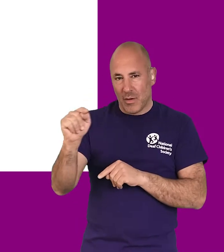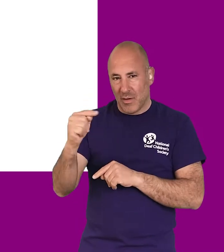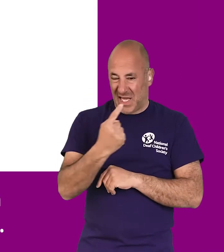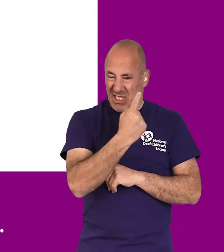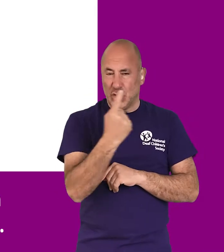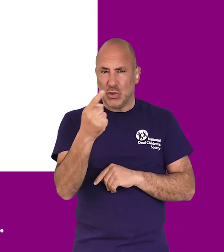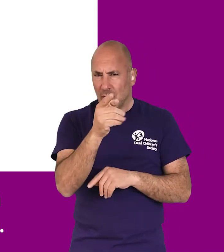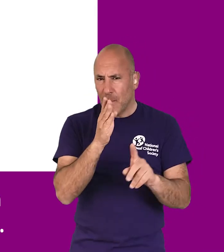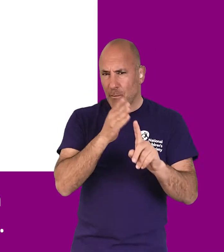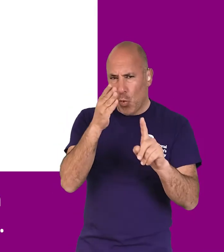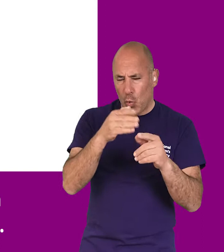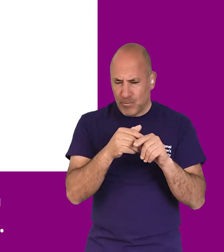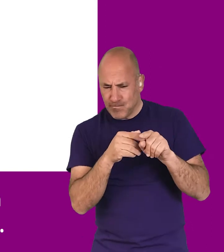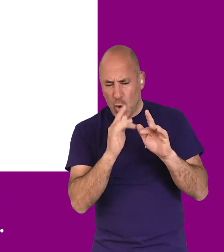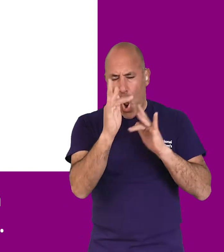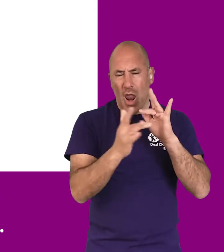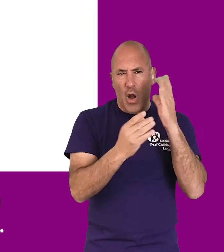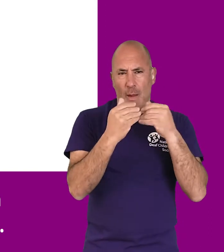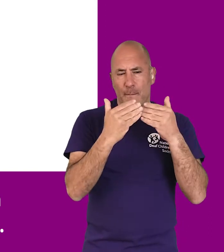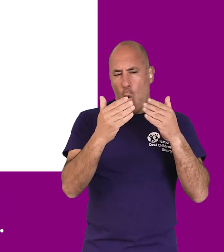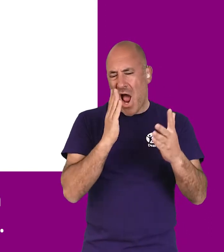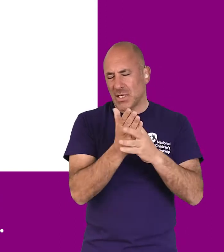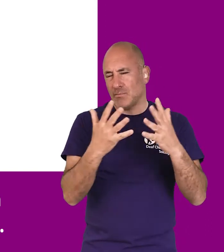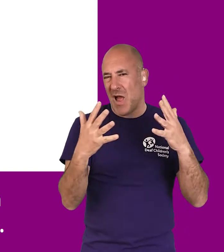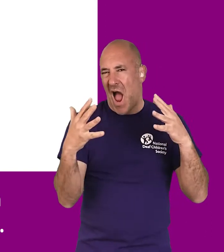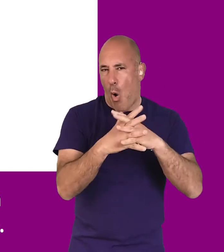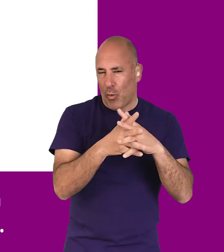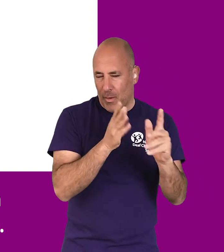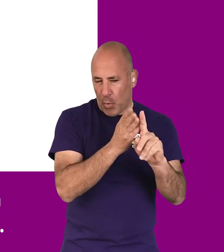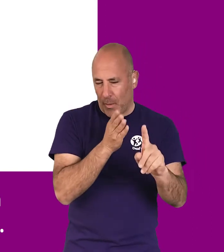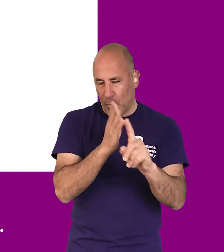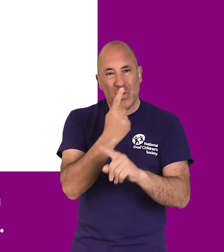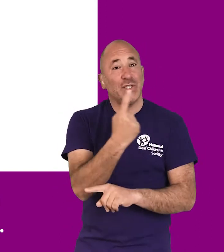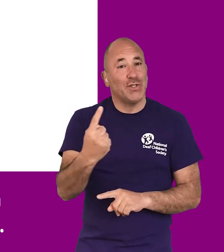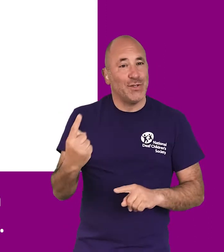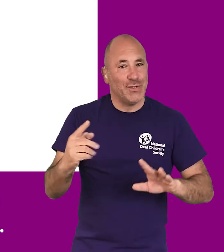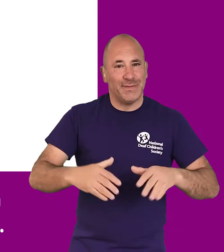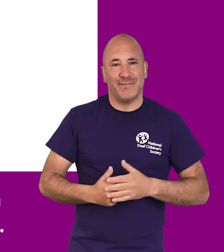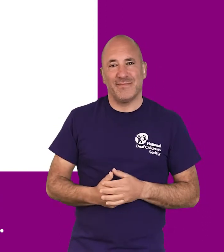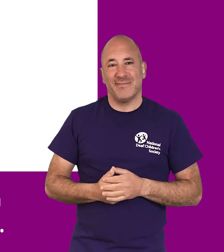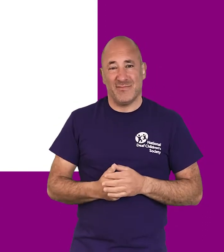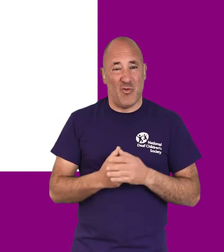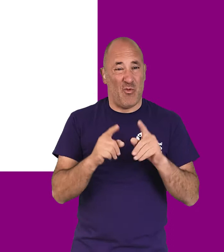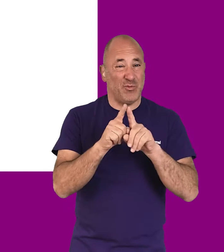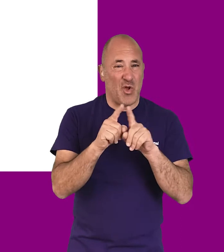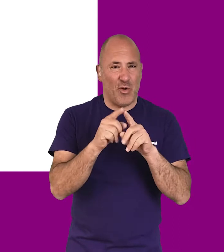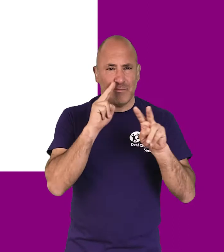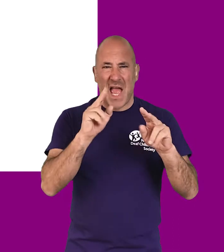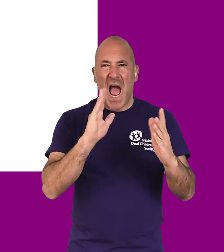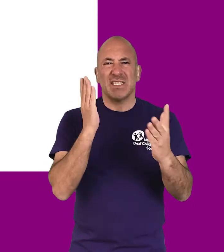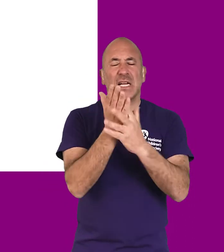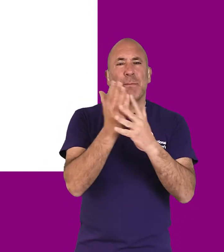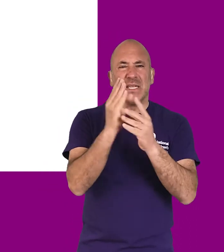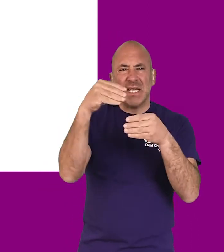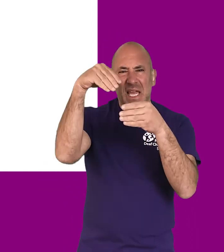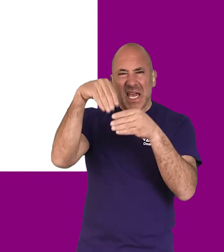learners, and for each one, identify how we can make online learning more accessible. This will include looking at